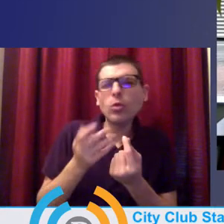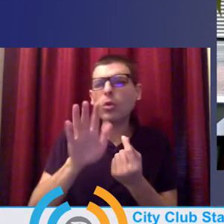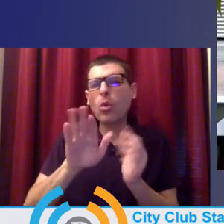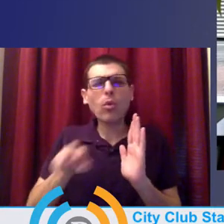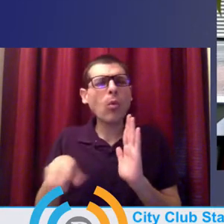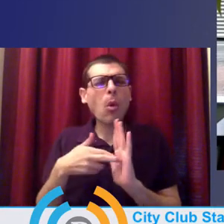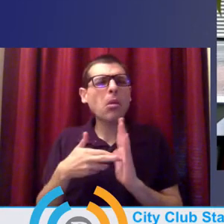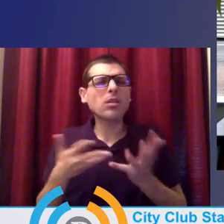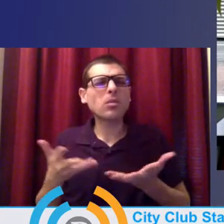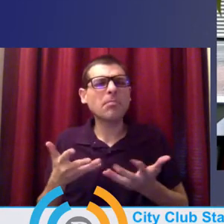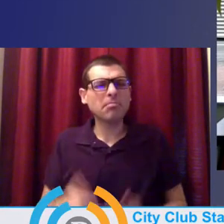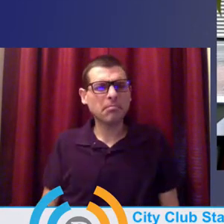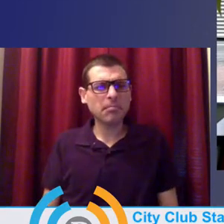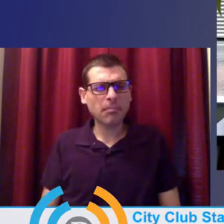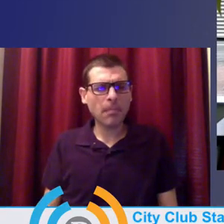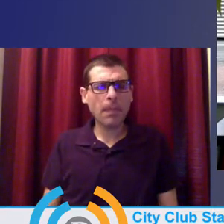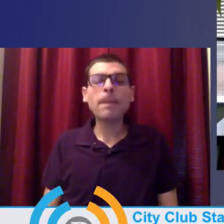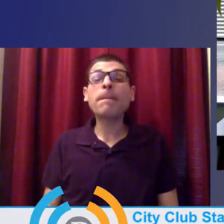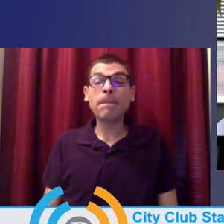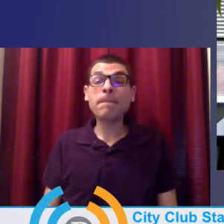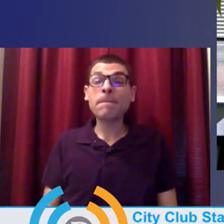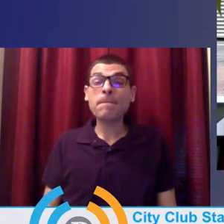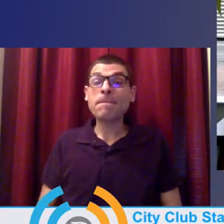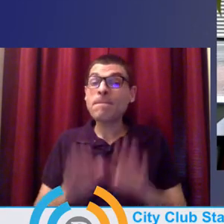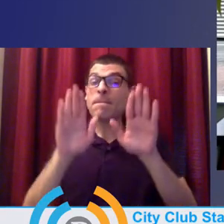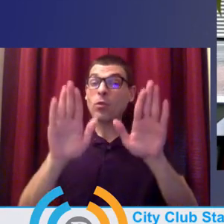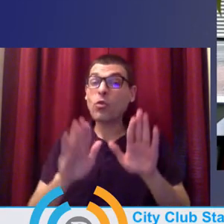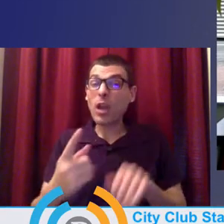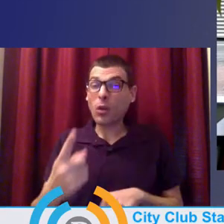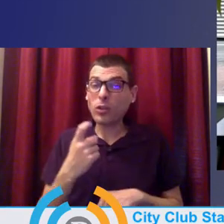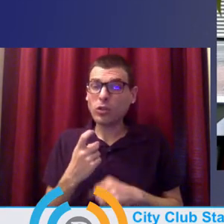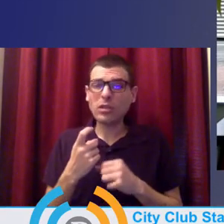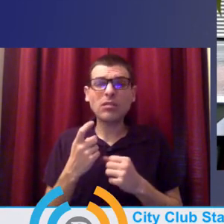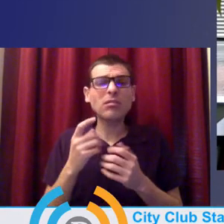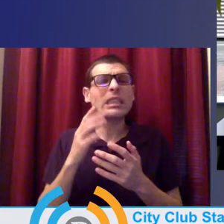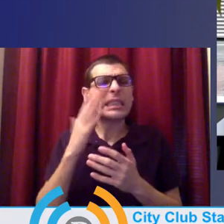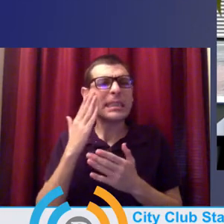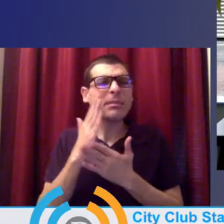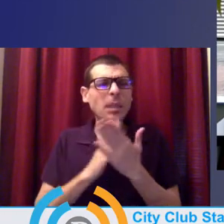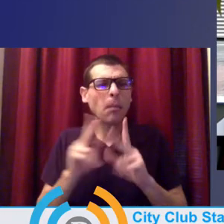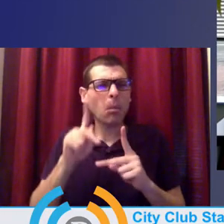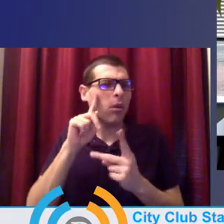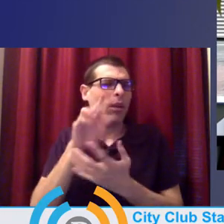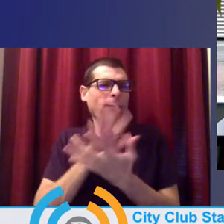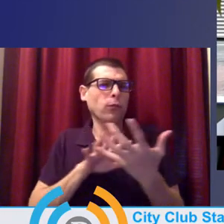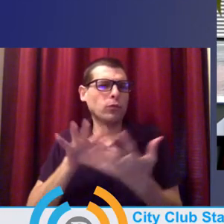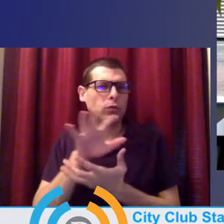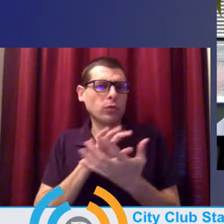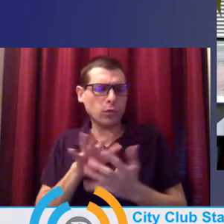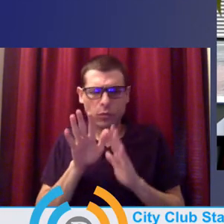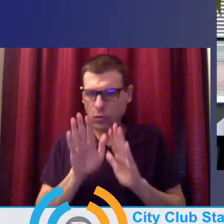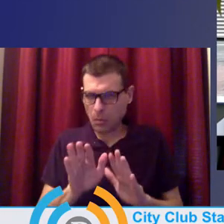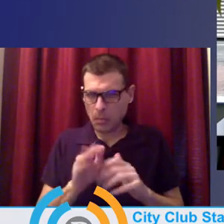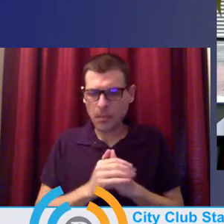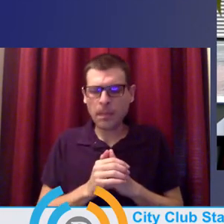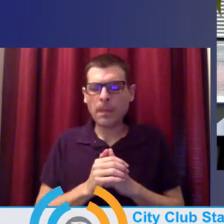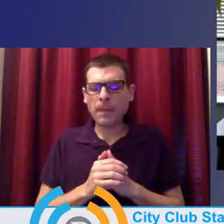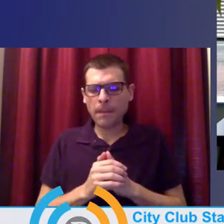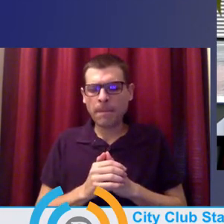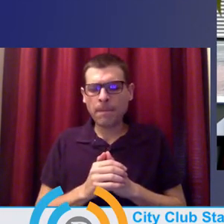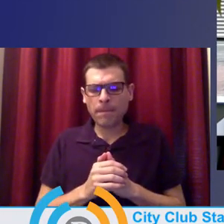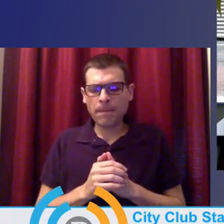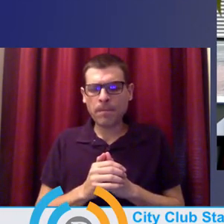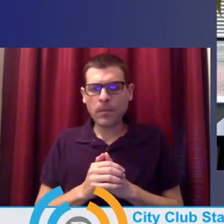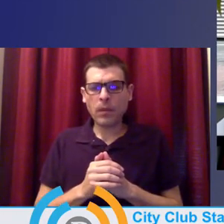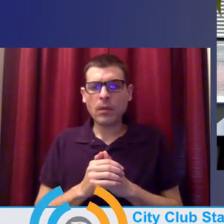That is another great question. And there's a lot of confusion out there. And I first of all, want to acknowledge that people have been waiting